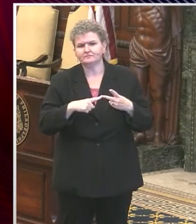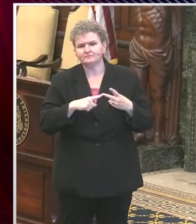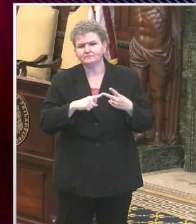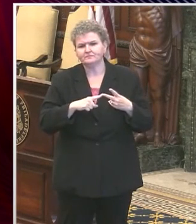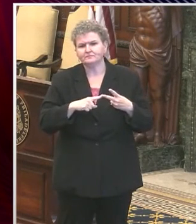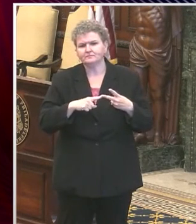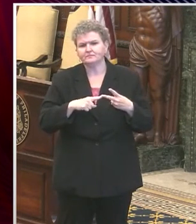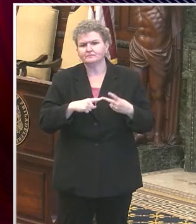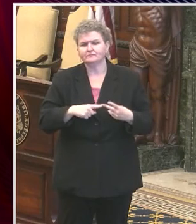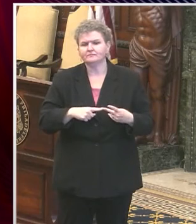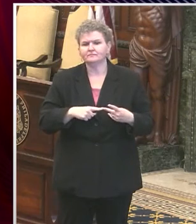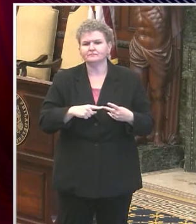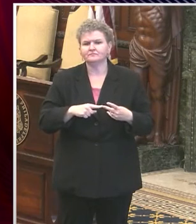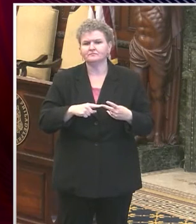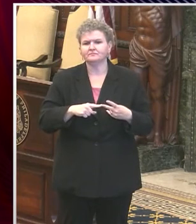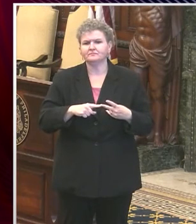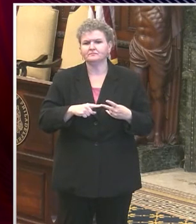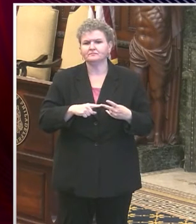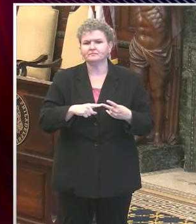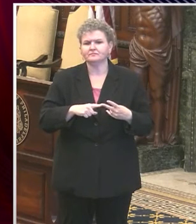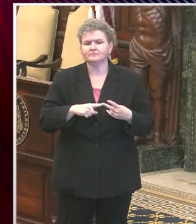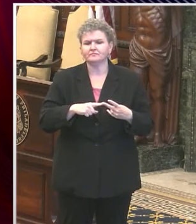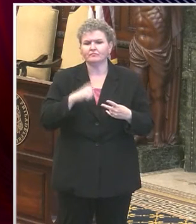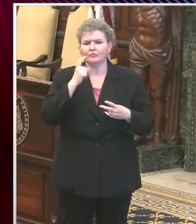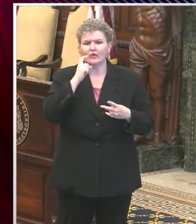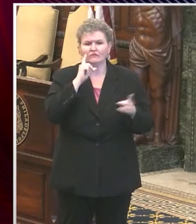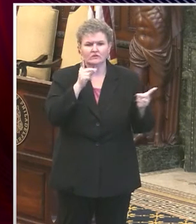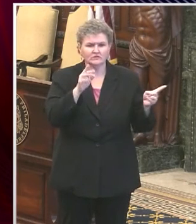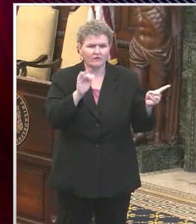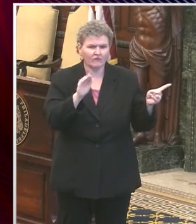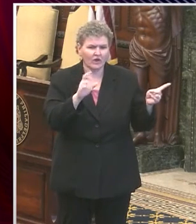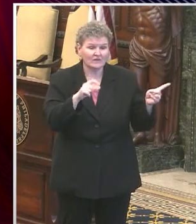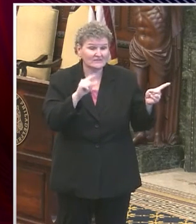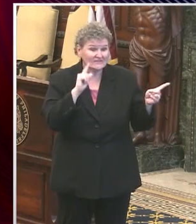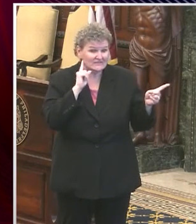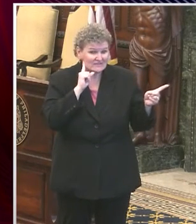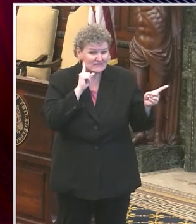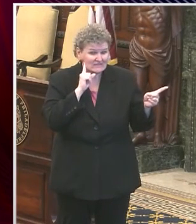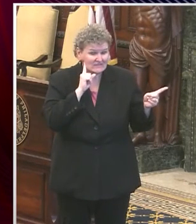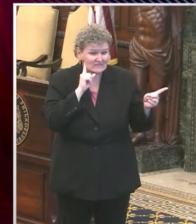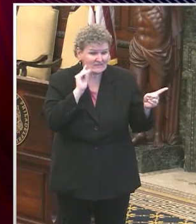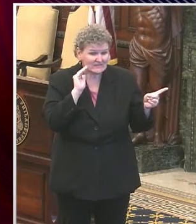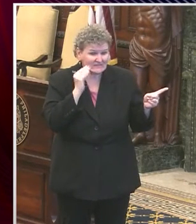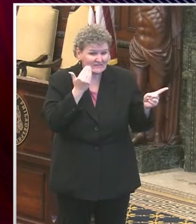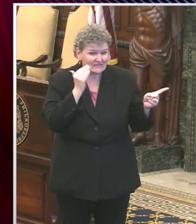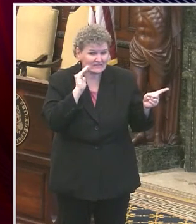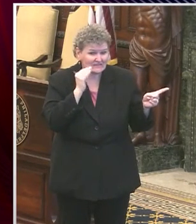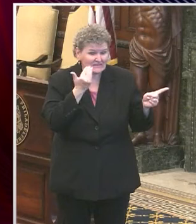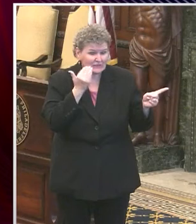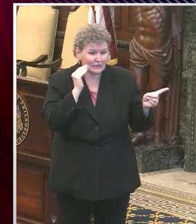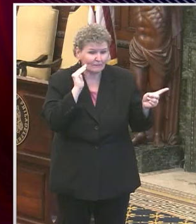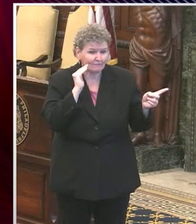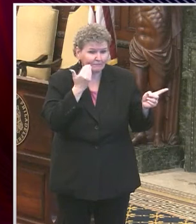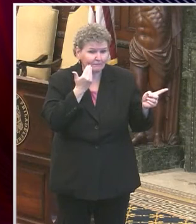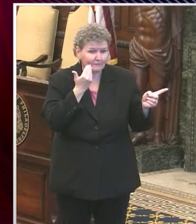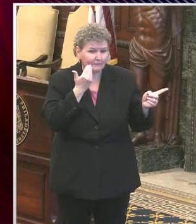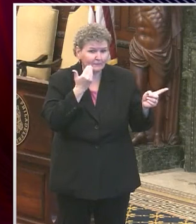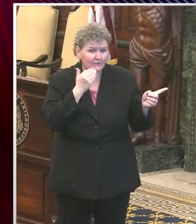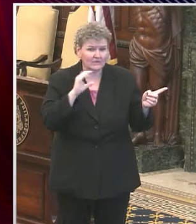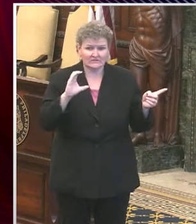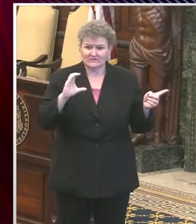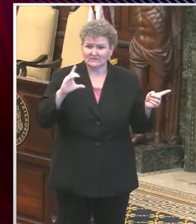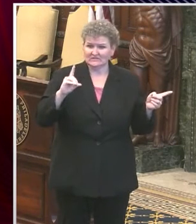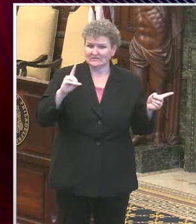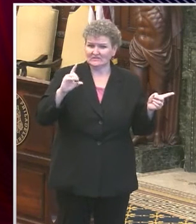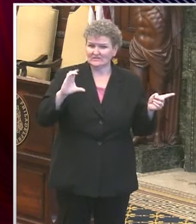Is really around for Dr. Farley. It seems like there's been a real consistent effort from the CDC internally